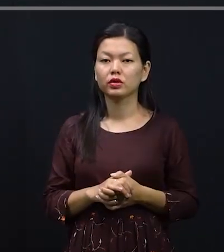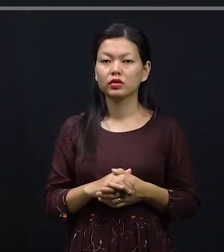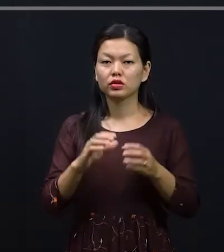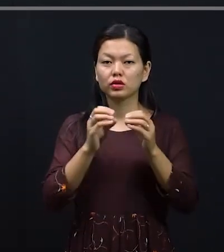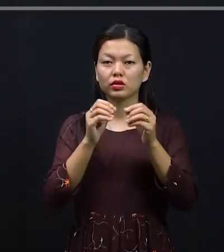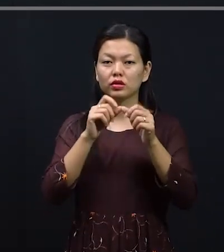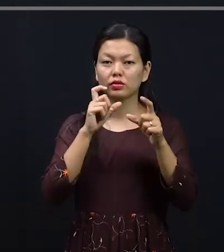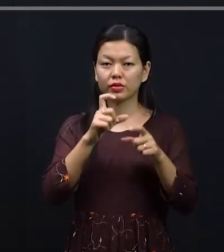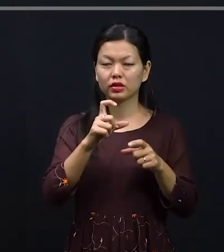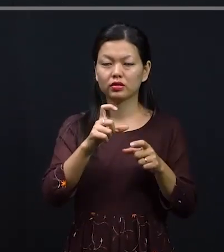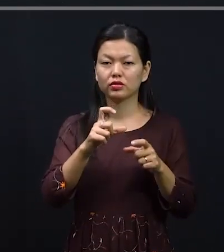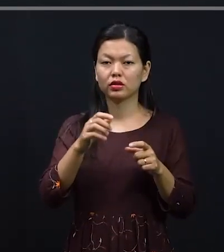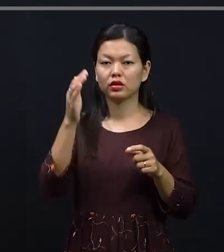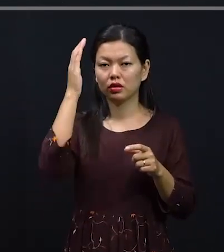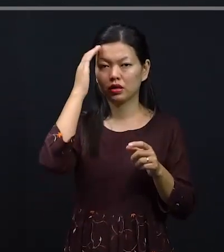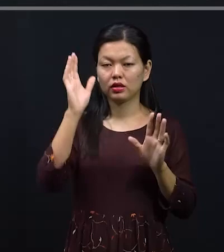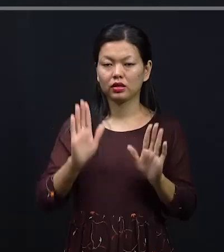is made up of proteins